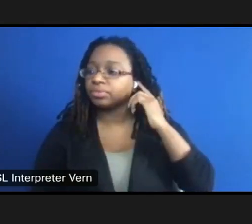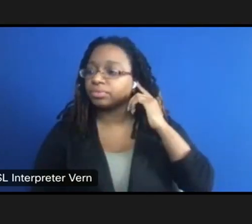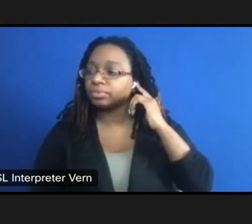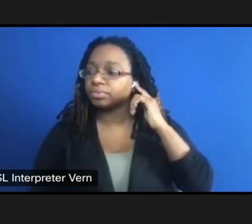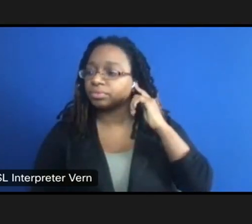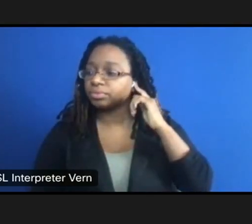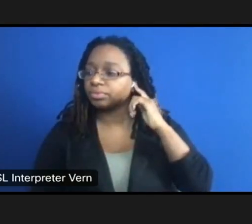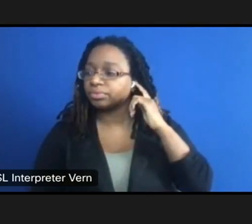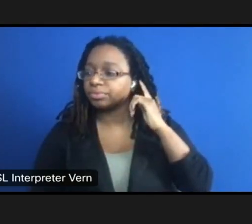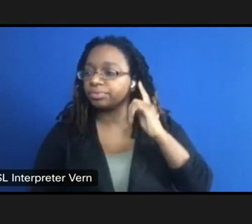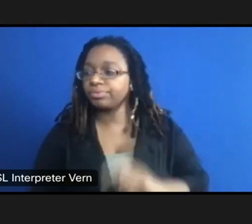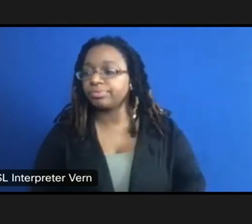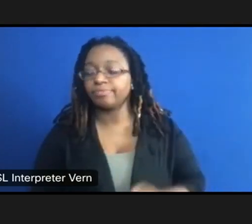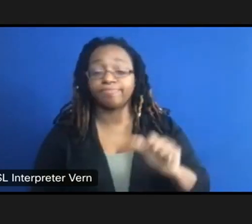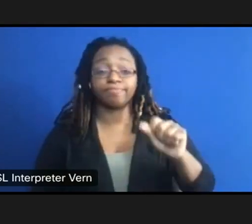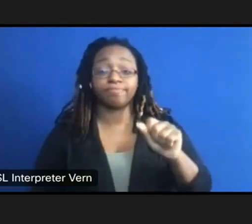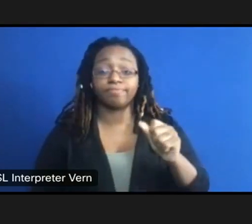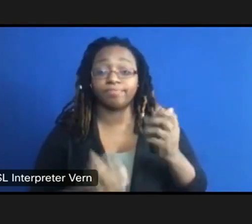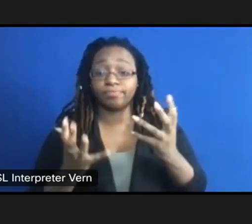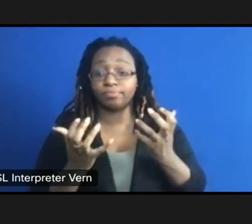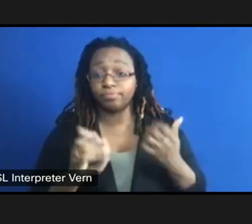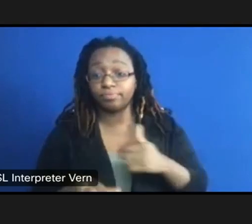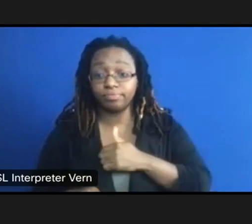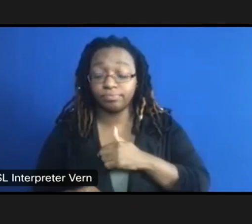Okay, so yeah, what I want us to do